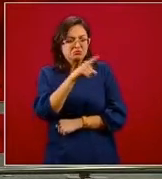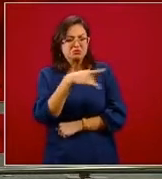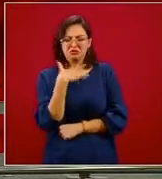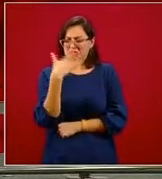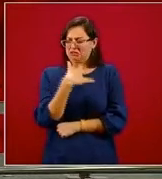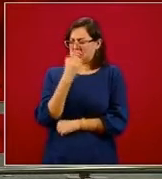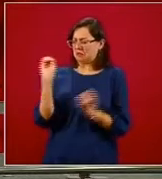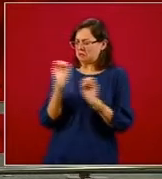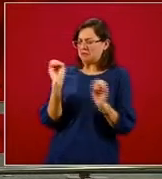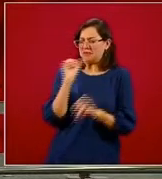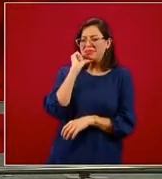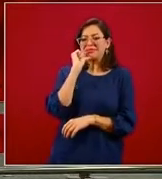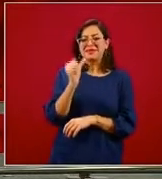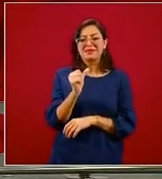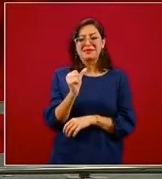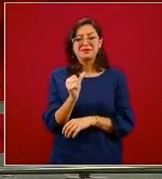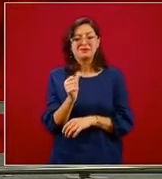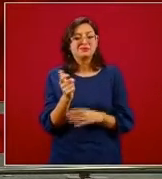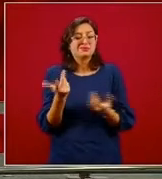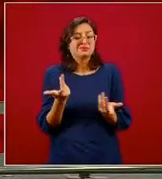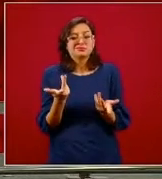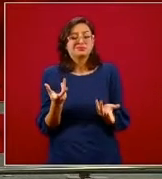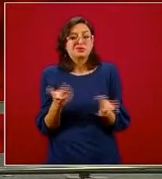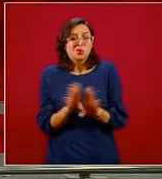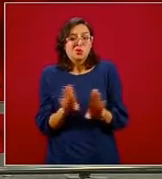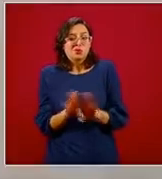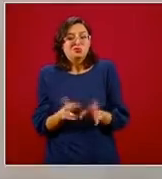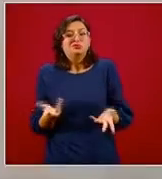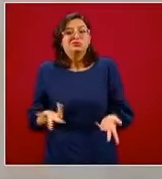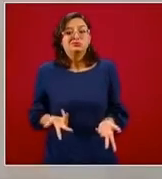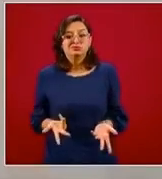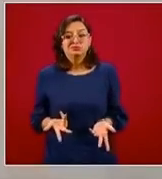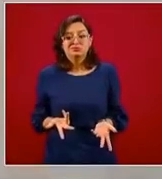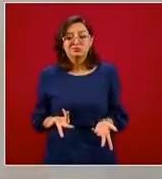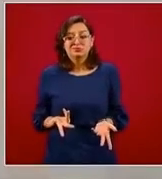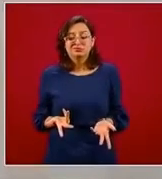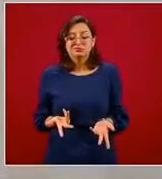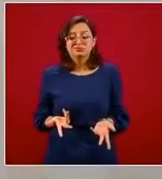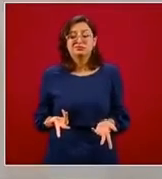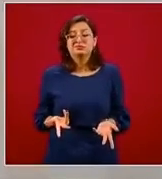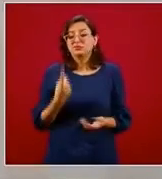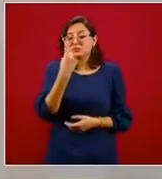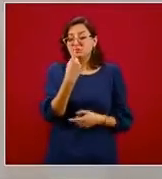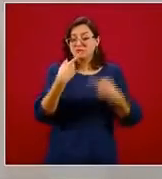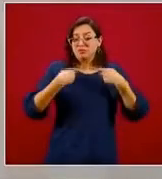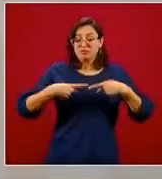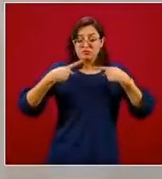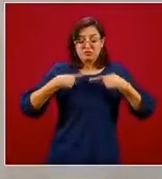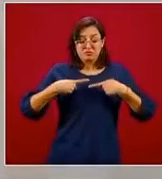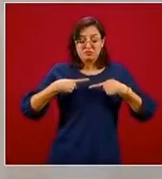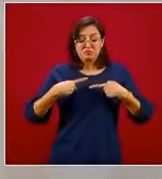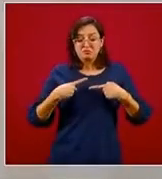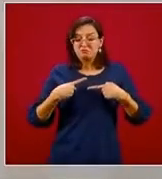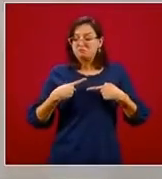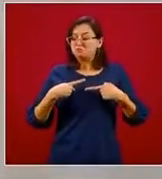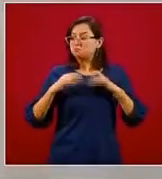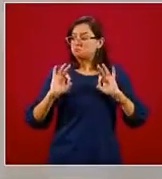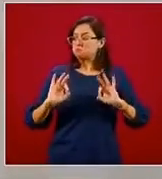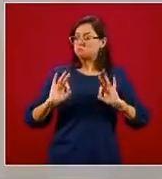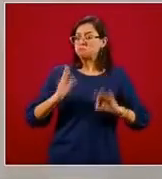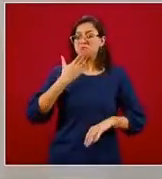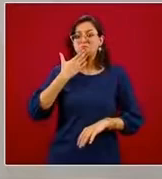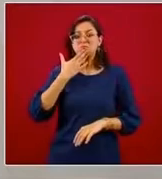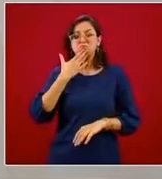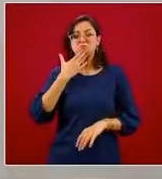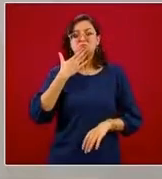persona, SARS-CoV-2, se the novel considera más bien un coronavirus, is hallazgo, present, porque it's more like precisamente a si partimos finding. del hecho de que la Because persona if es we think that asintomática this y nos person is